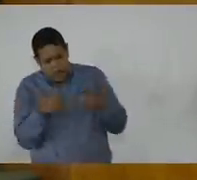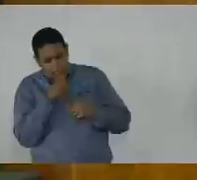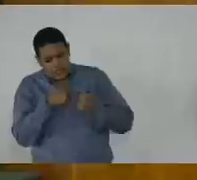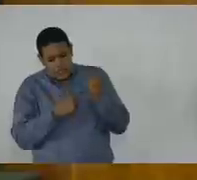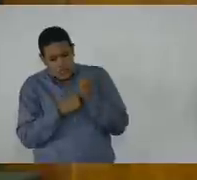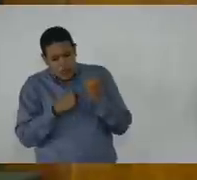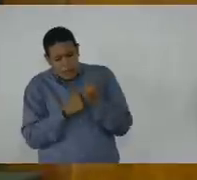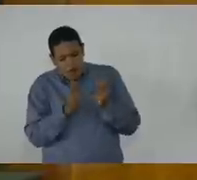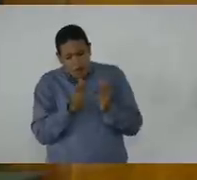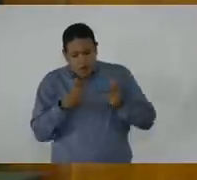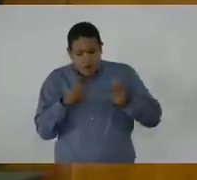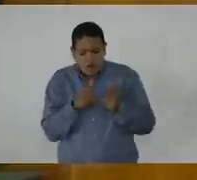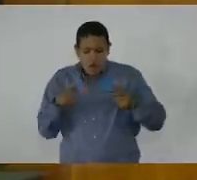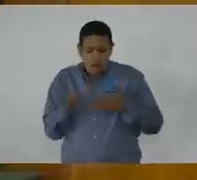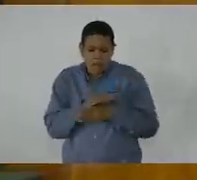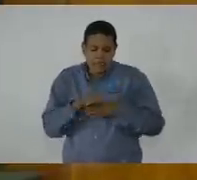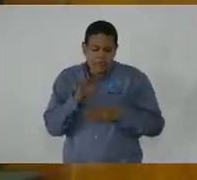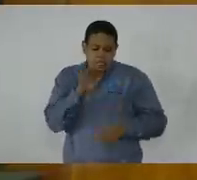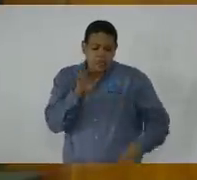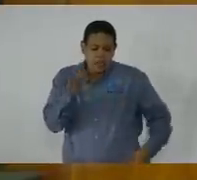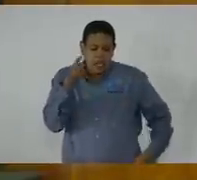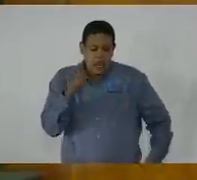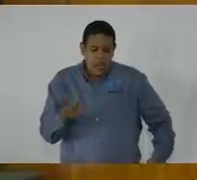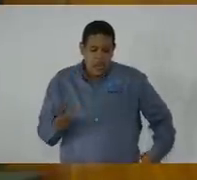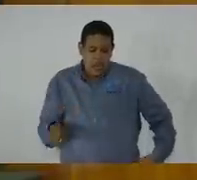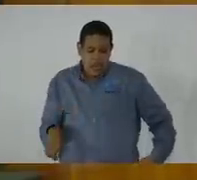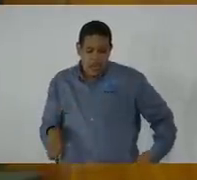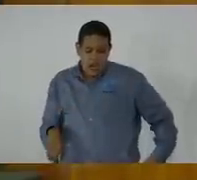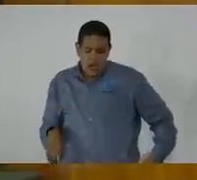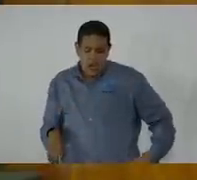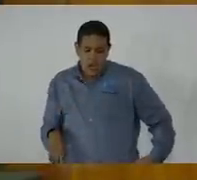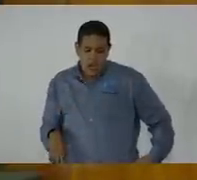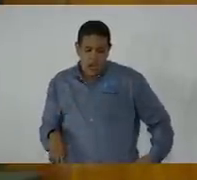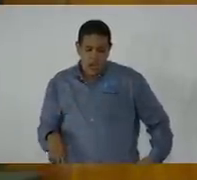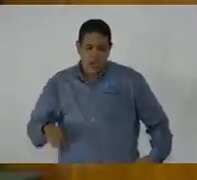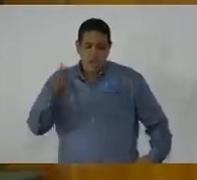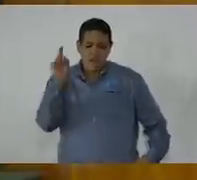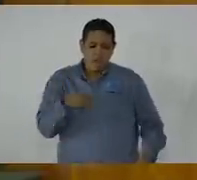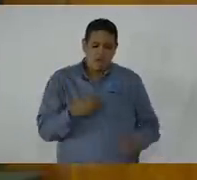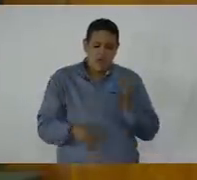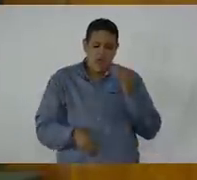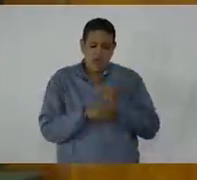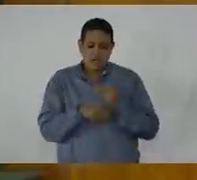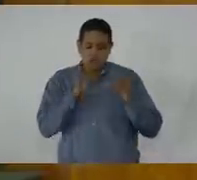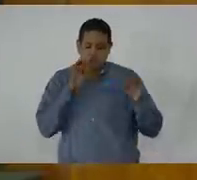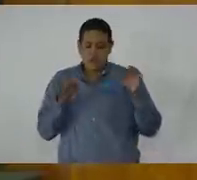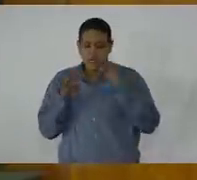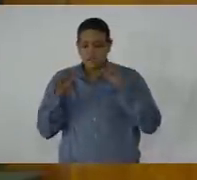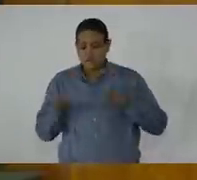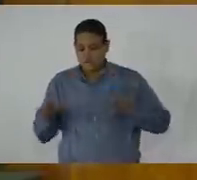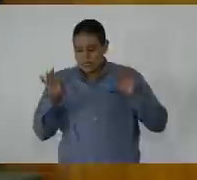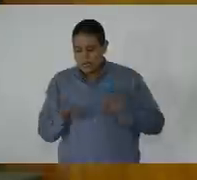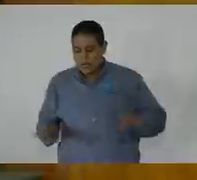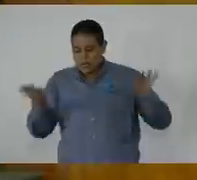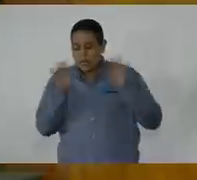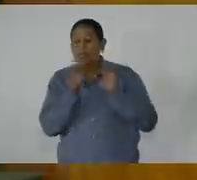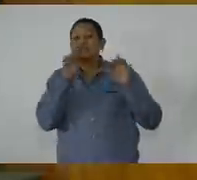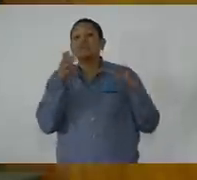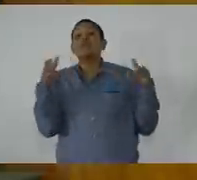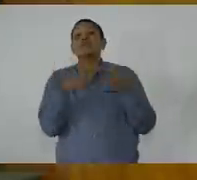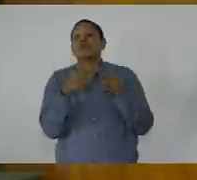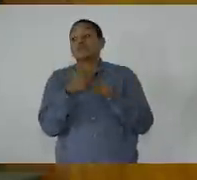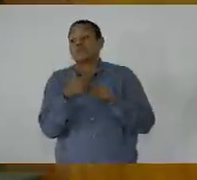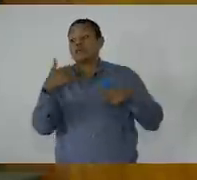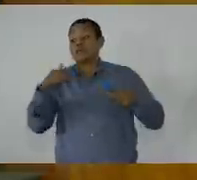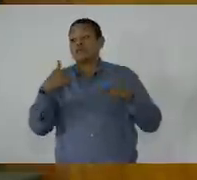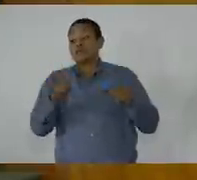micro, small, and medium-sized enterprise. I must again highlight the importance of a sector that continues